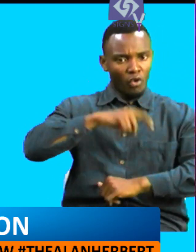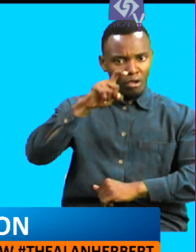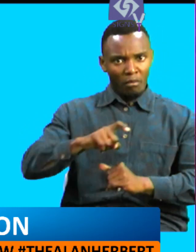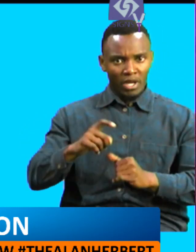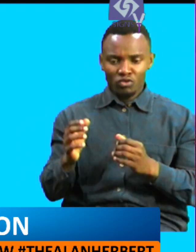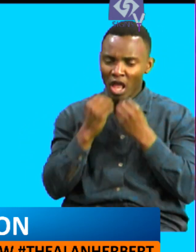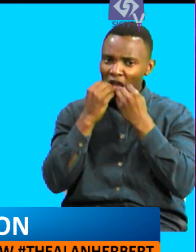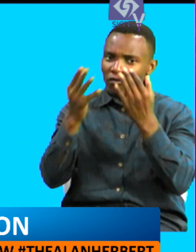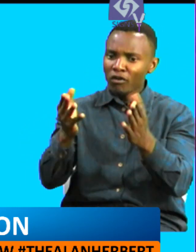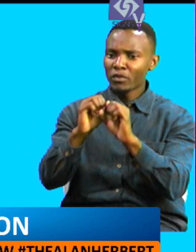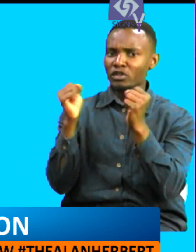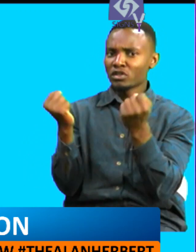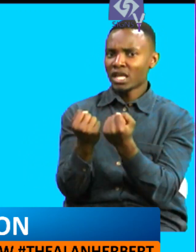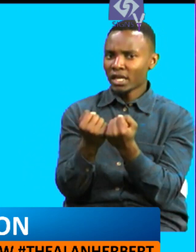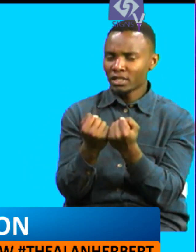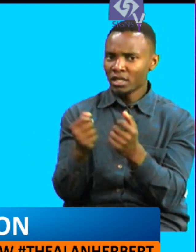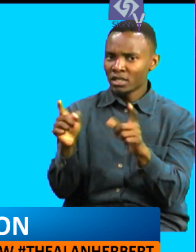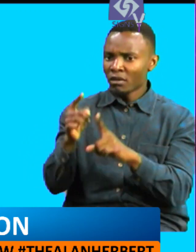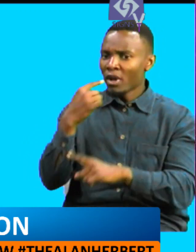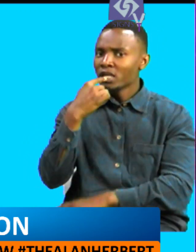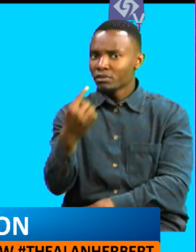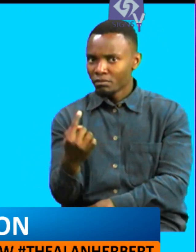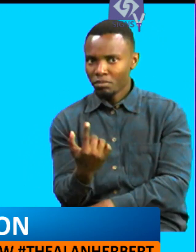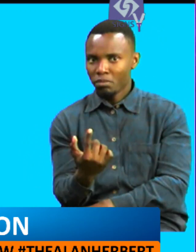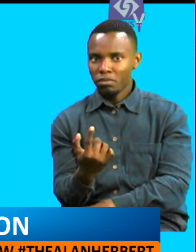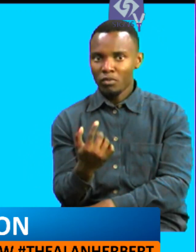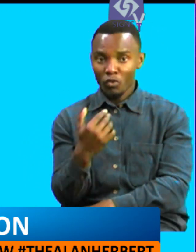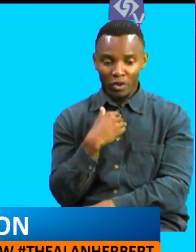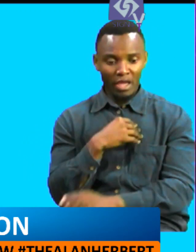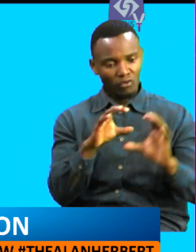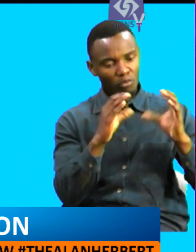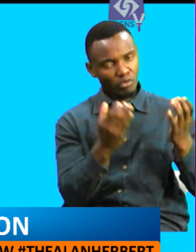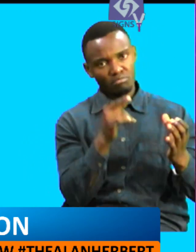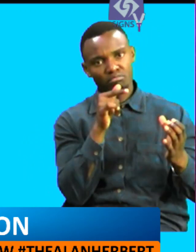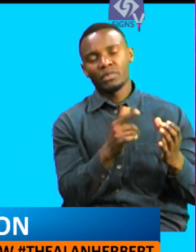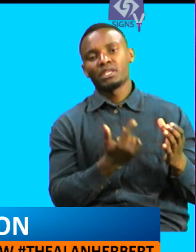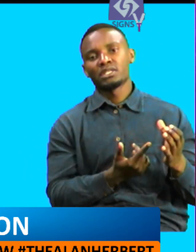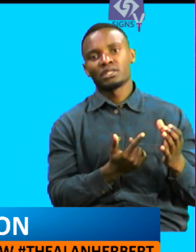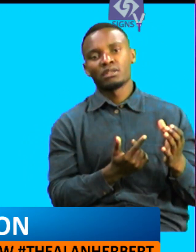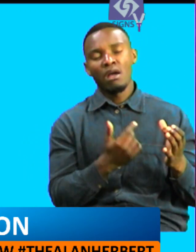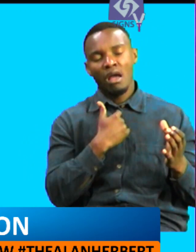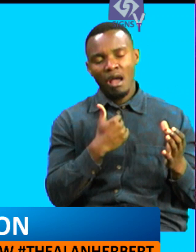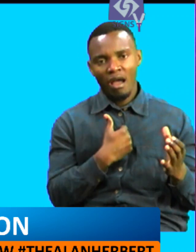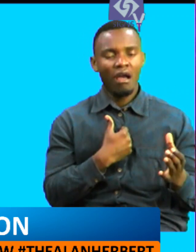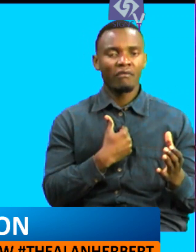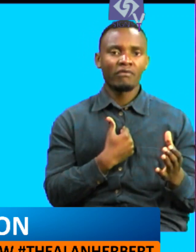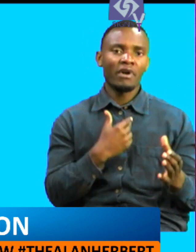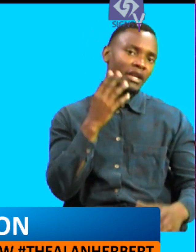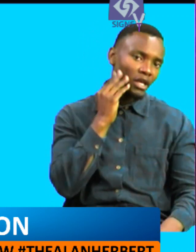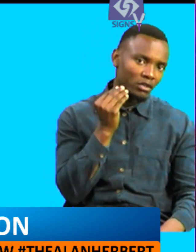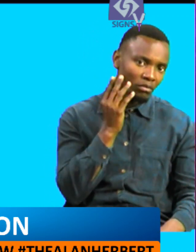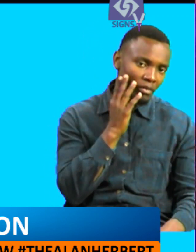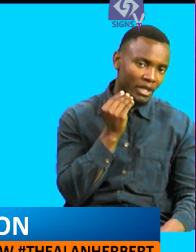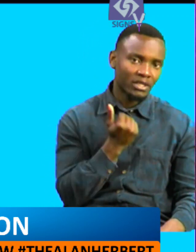let the society know that there this community that is facing